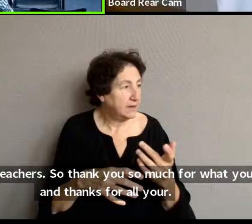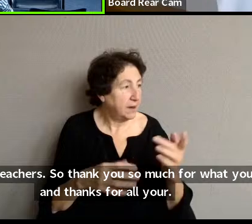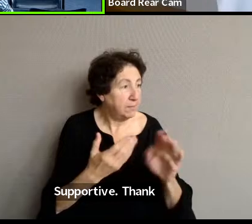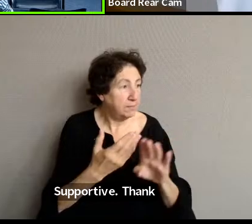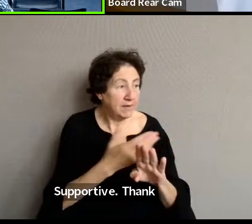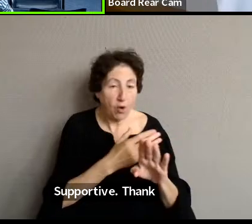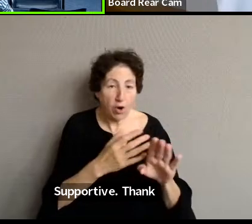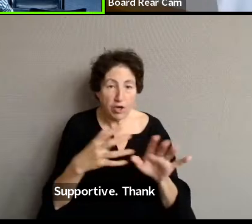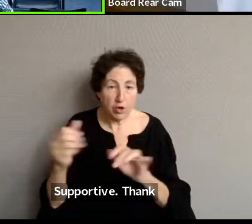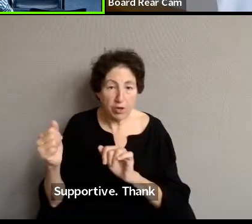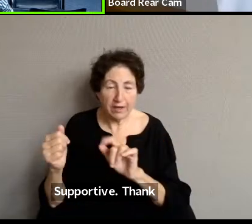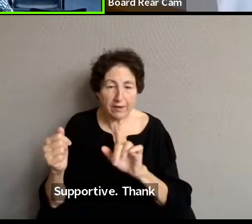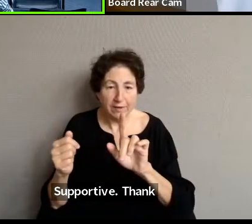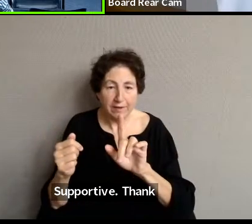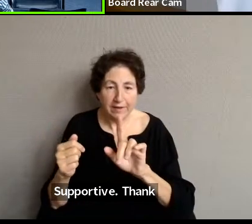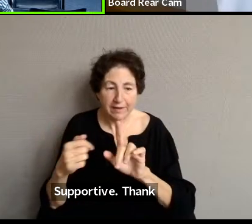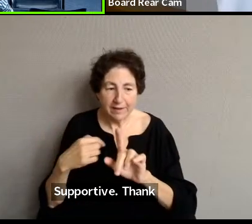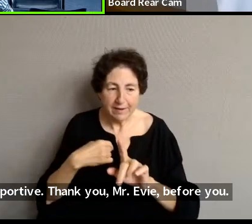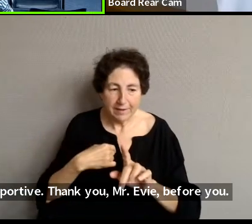leave,